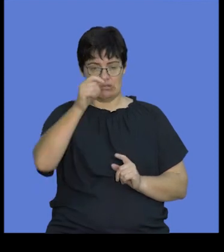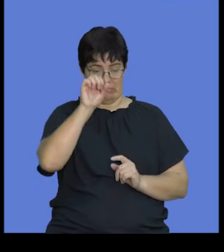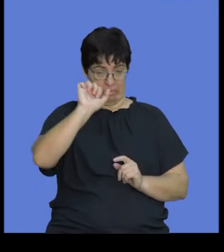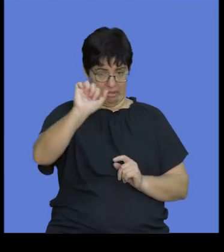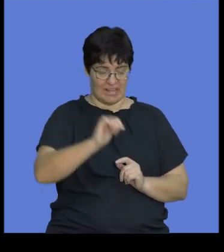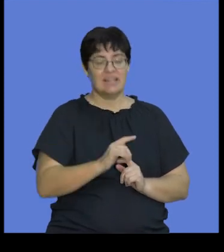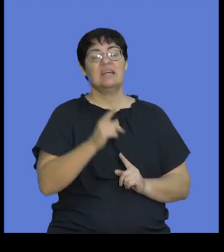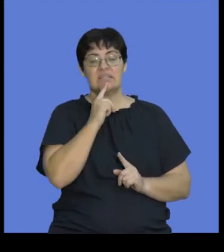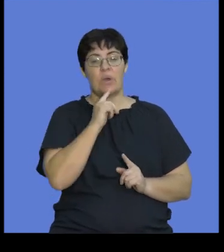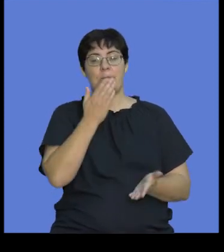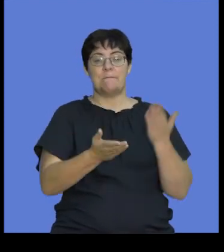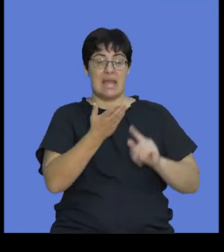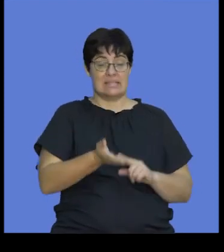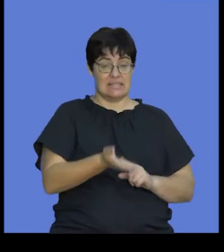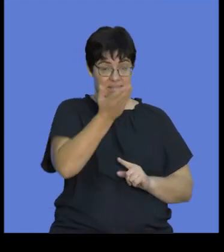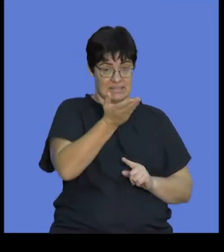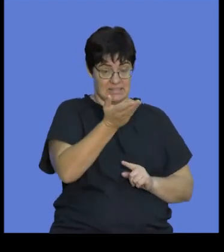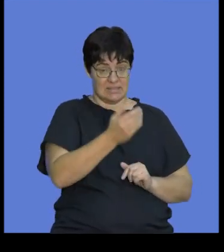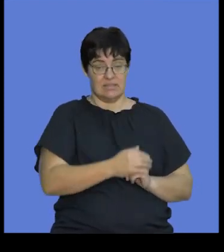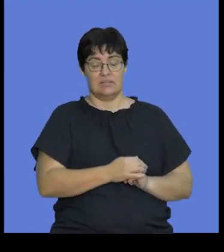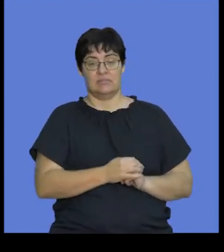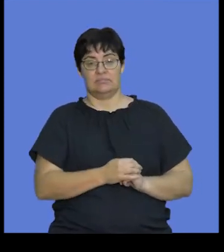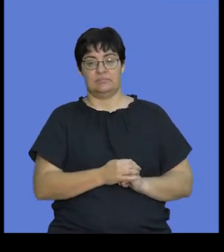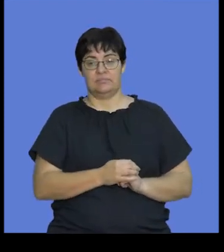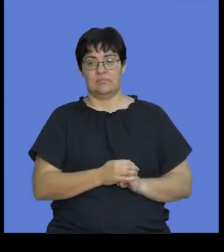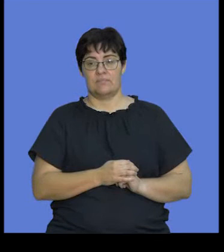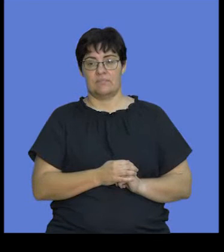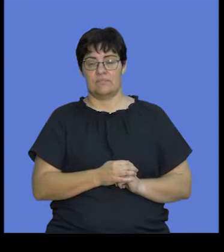there. Mass